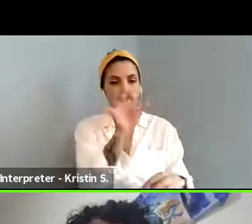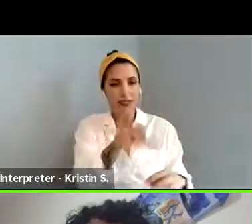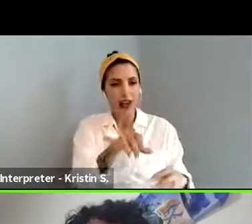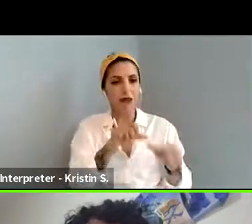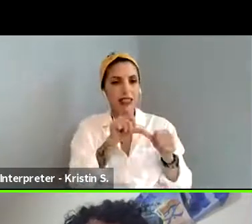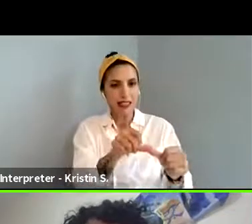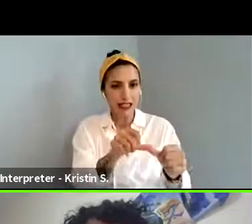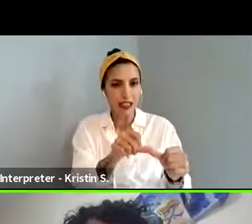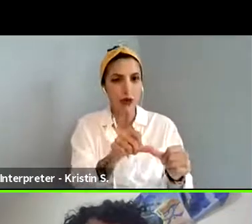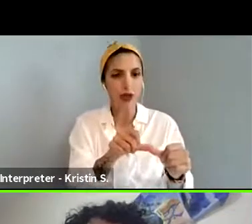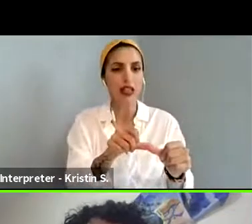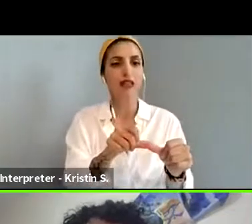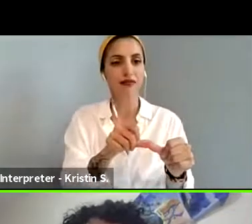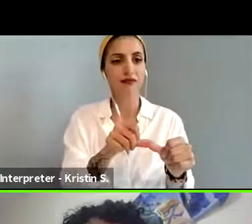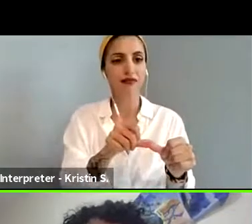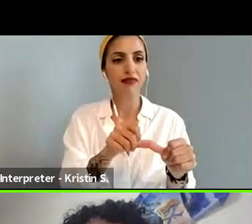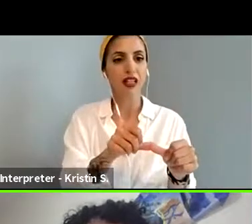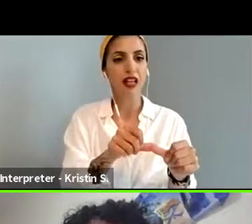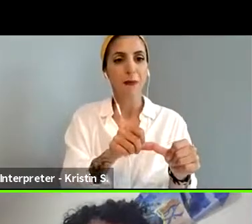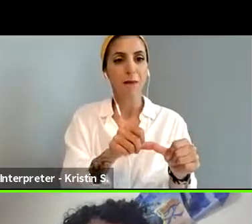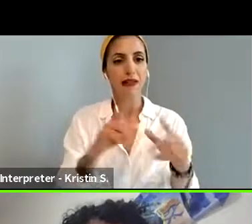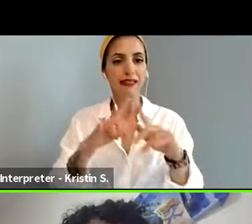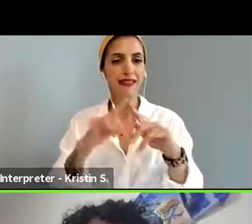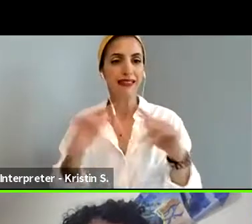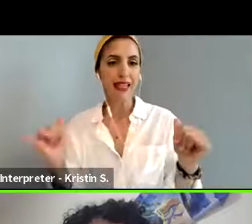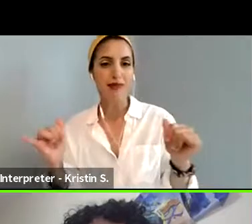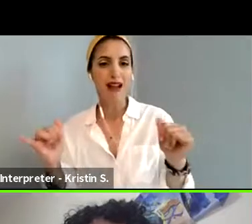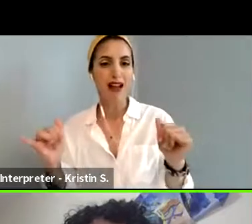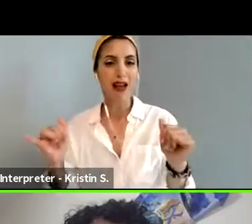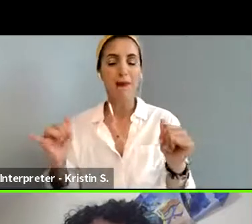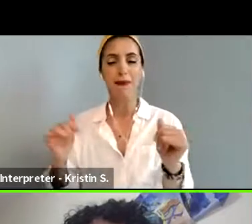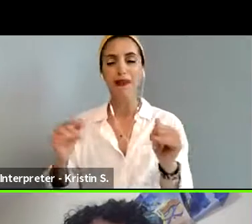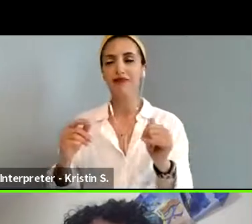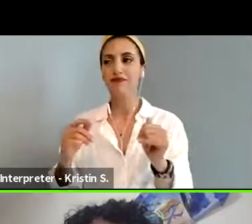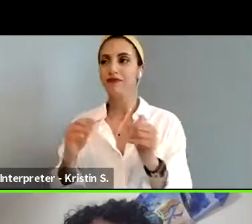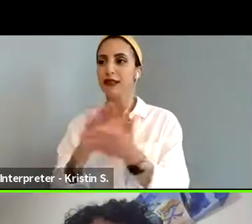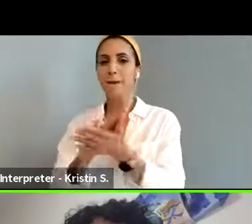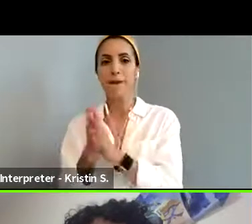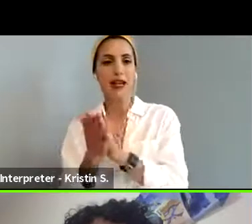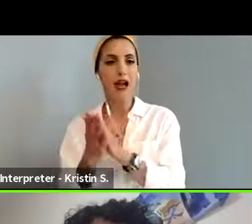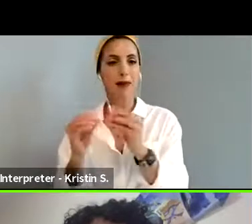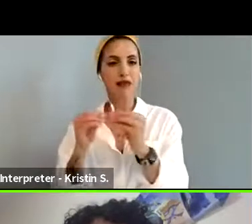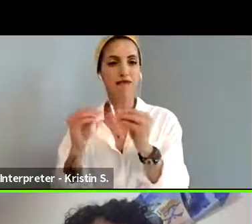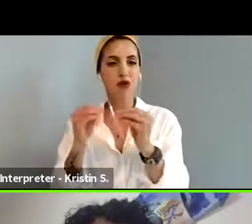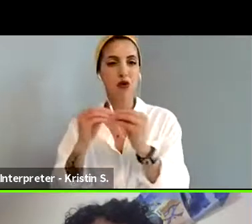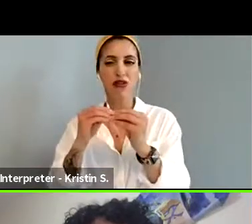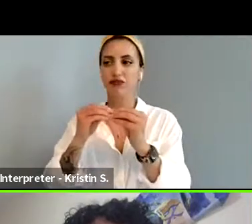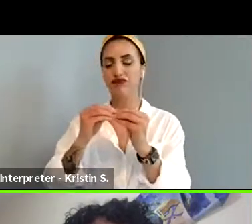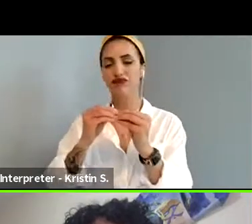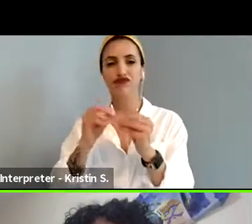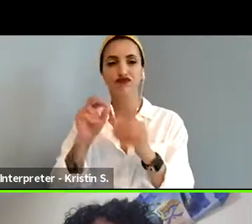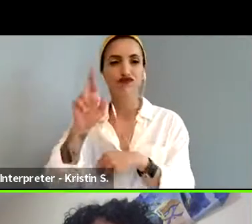could. Like I said, I was also becoming more radicalized, I think, and really craving